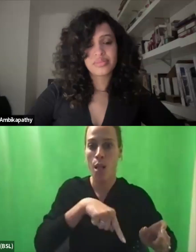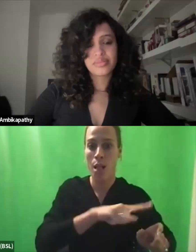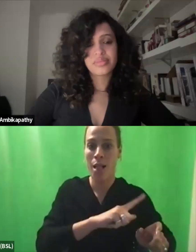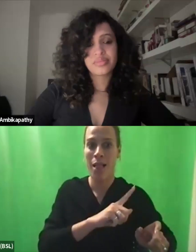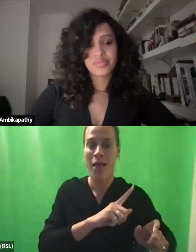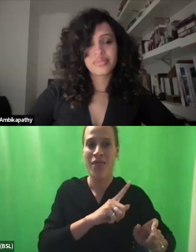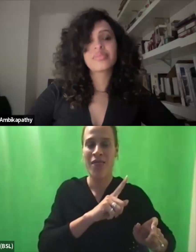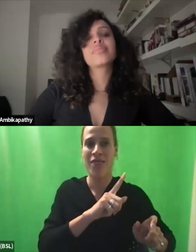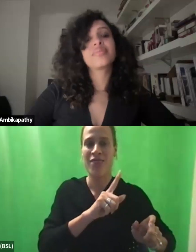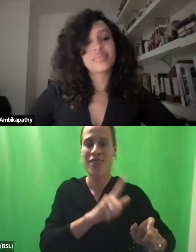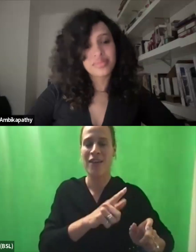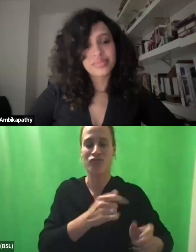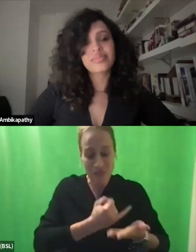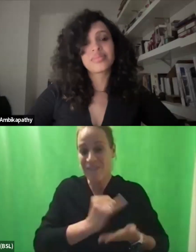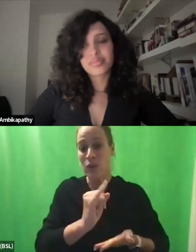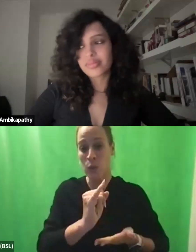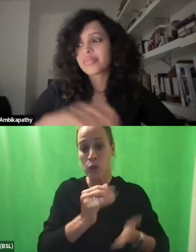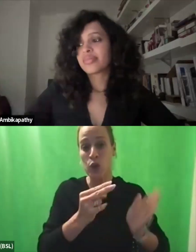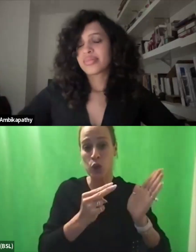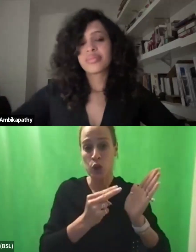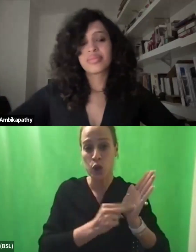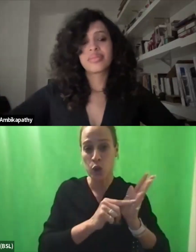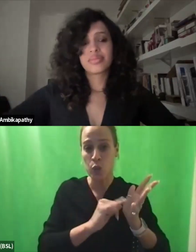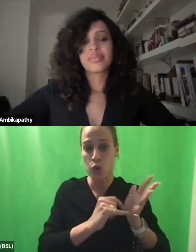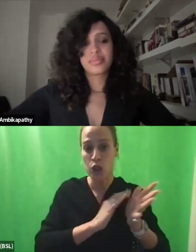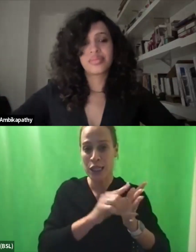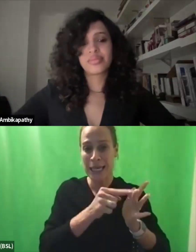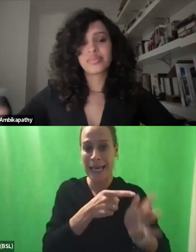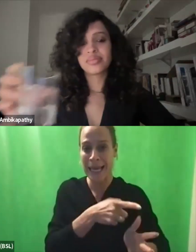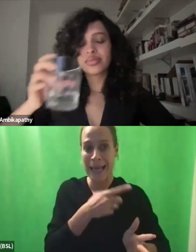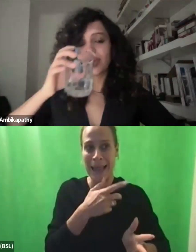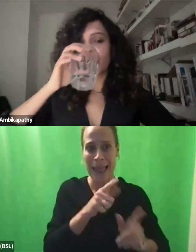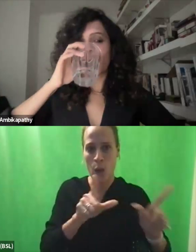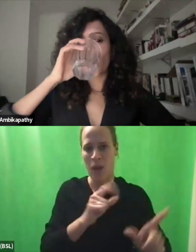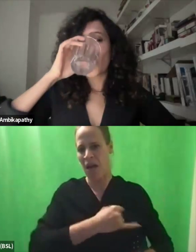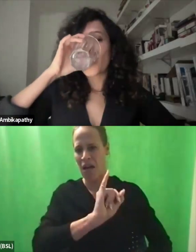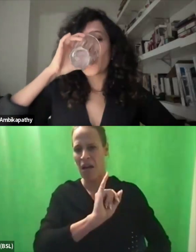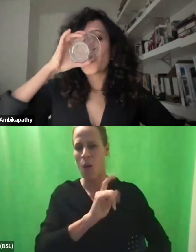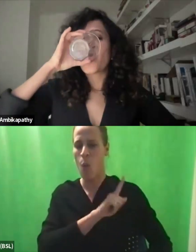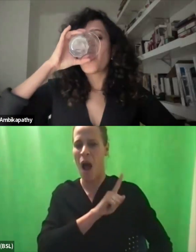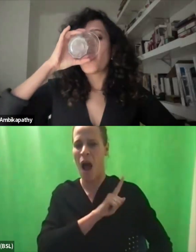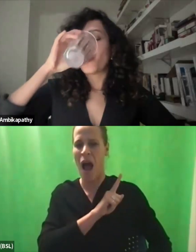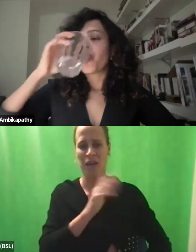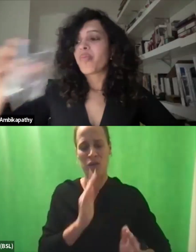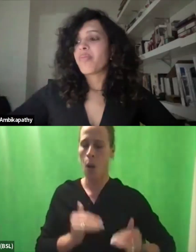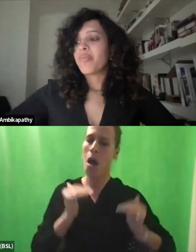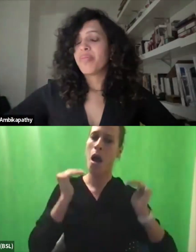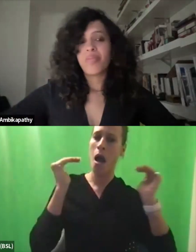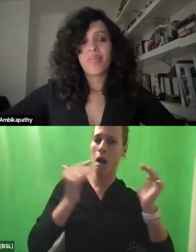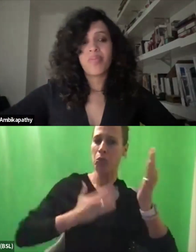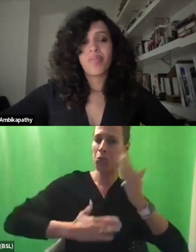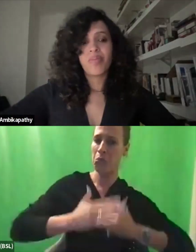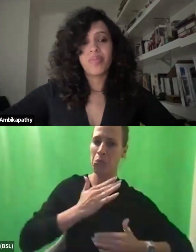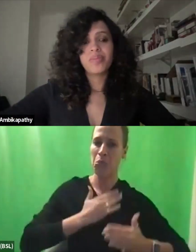refuse Nouchi, because why speak street language? If you're a high civil servant, if you're a